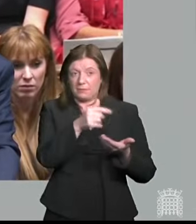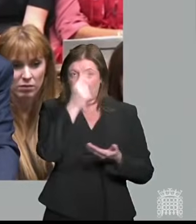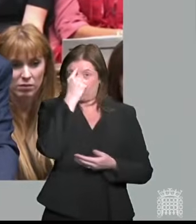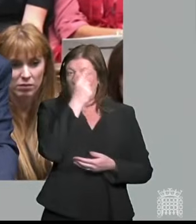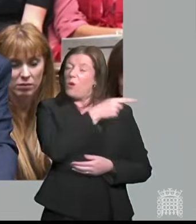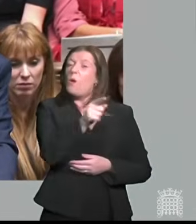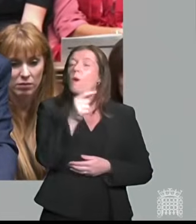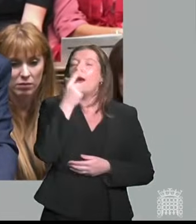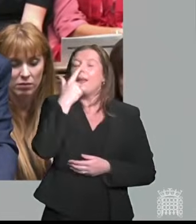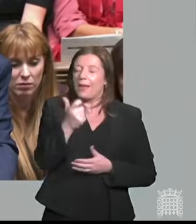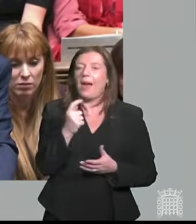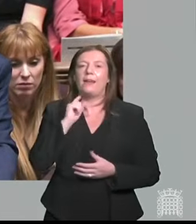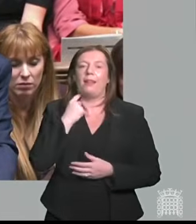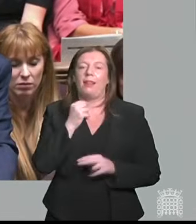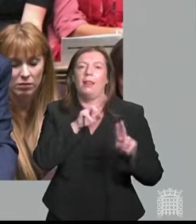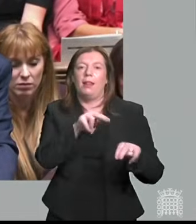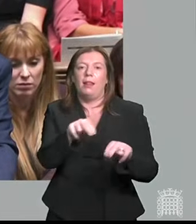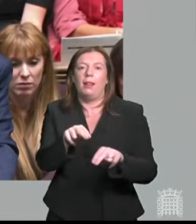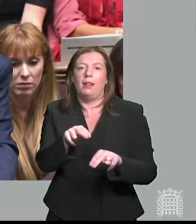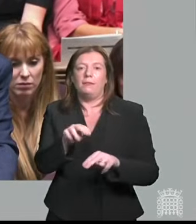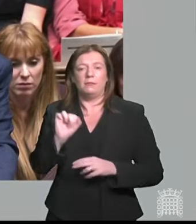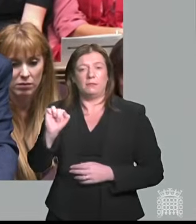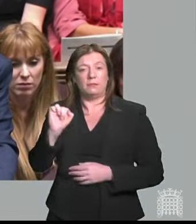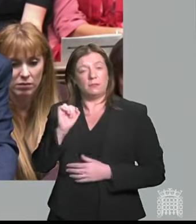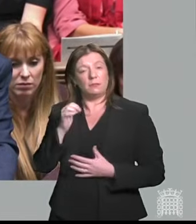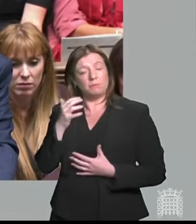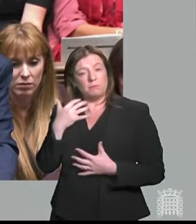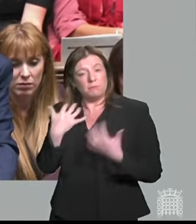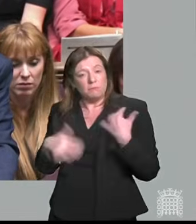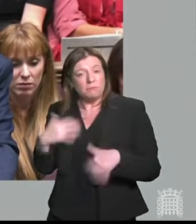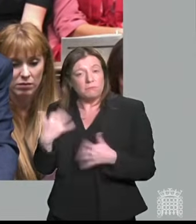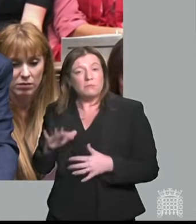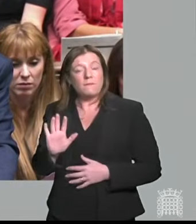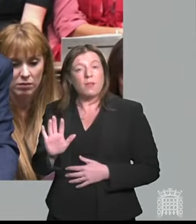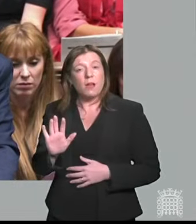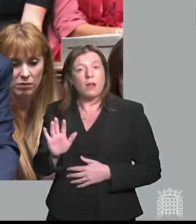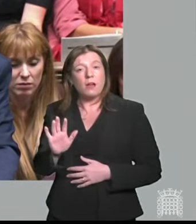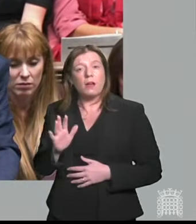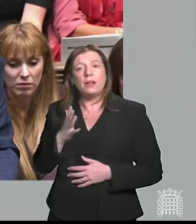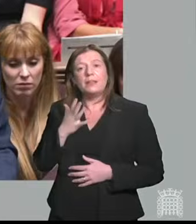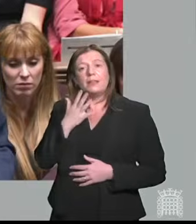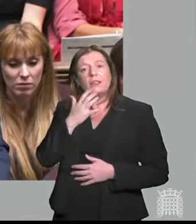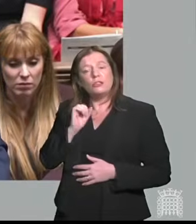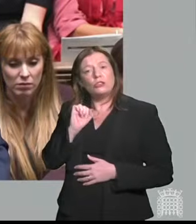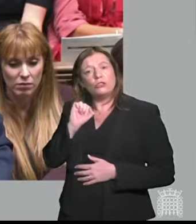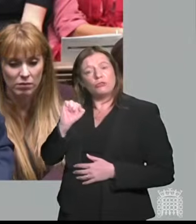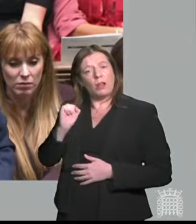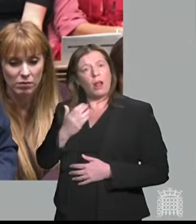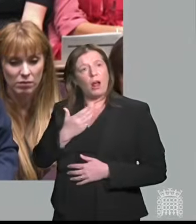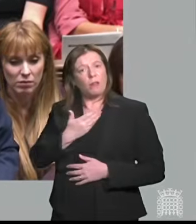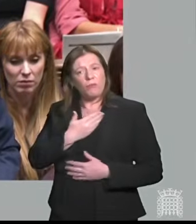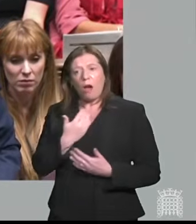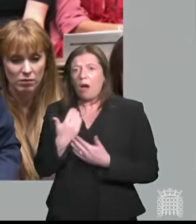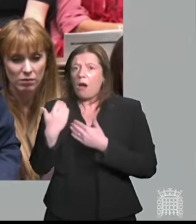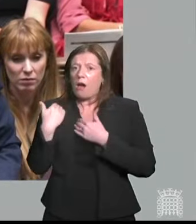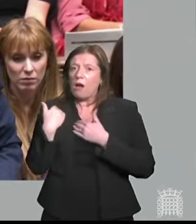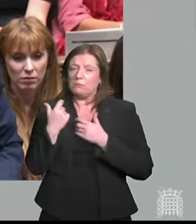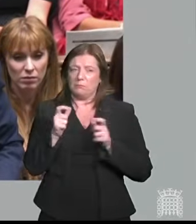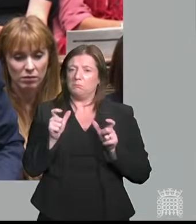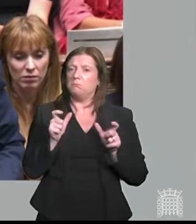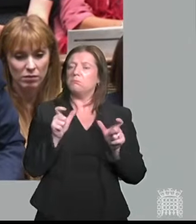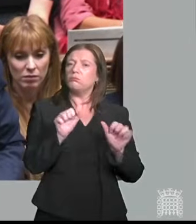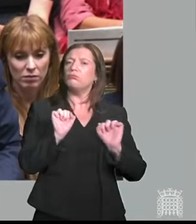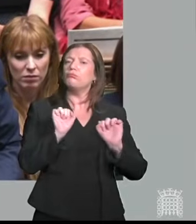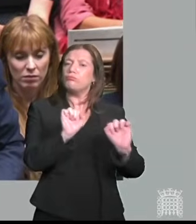murderers. It's unimaginable agony. Israel has a right, a duty, to defend itself from